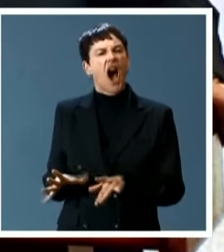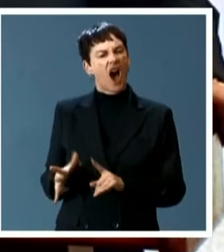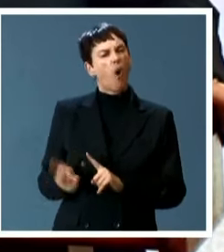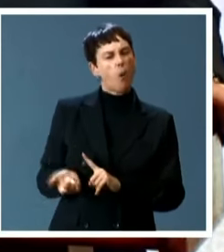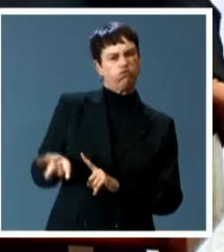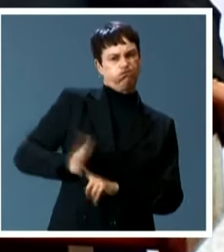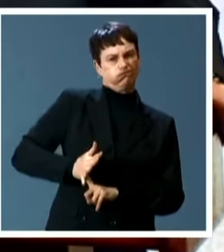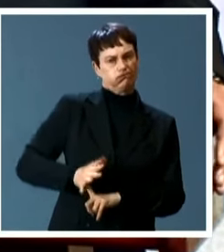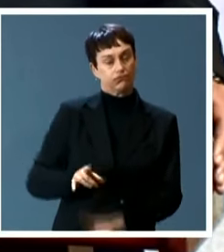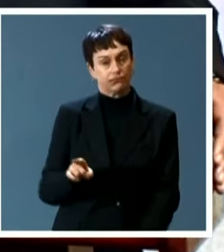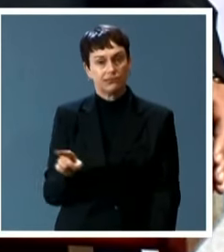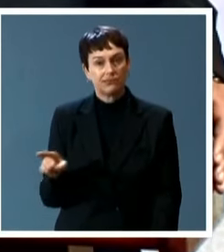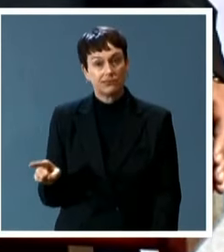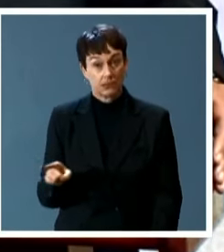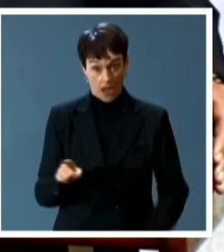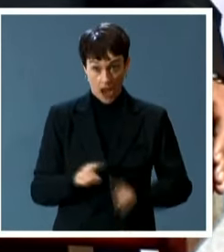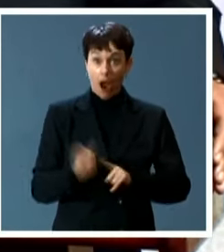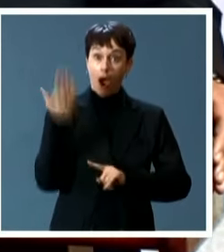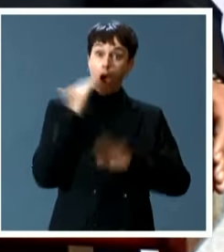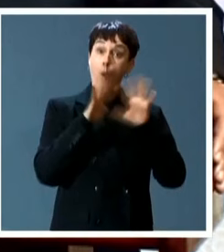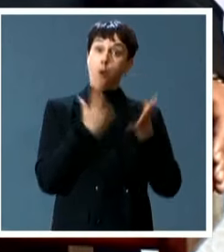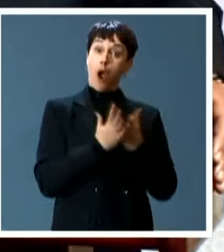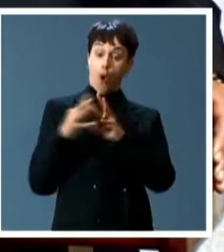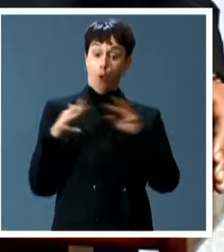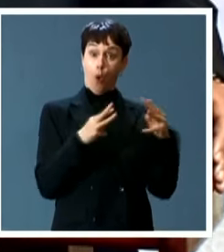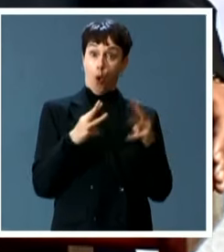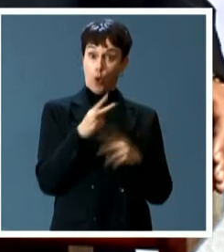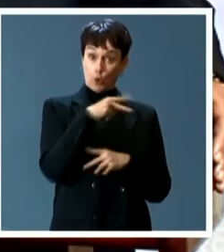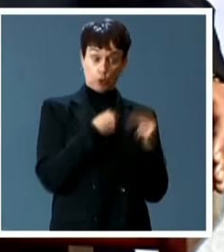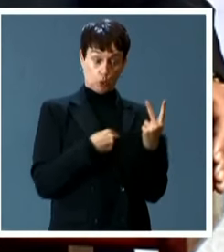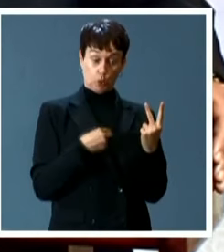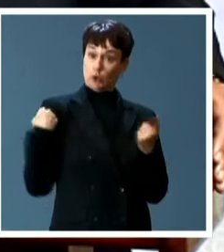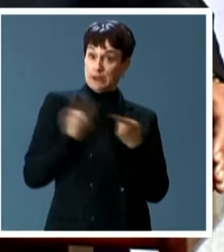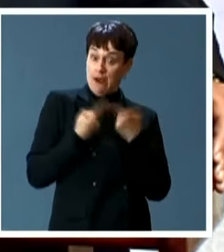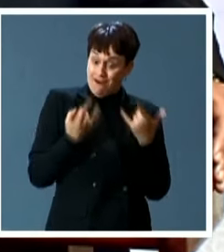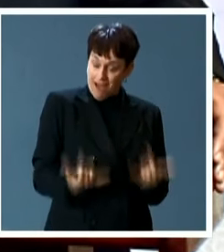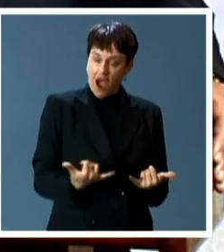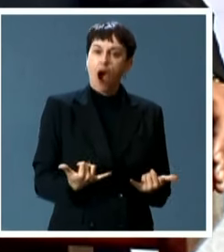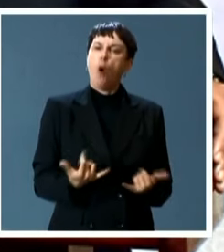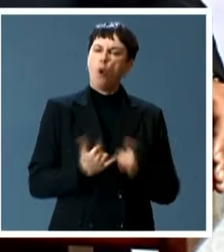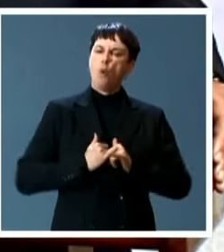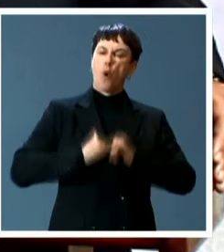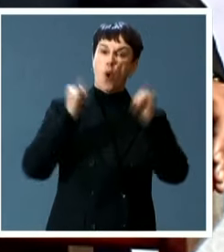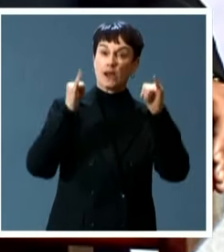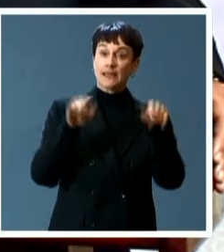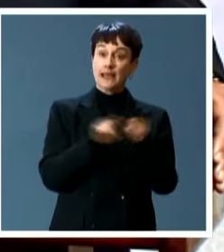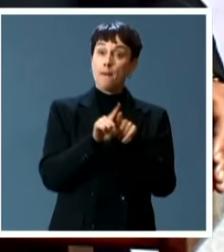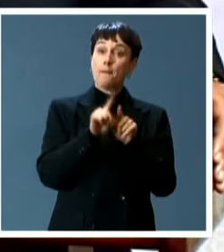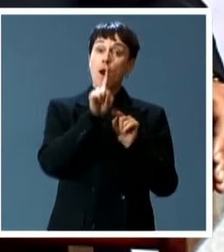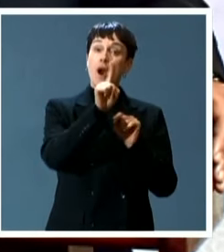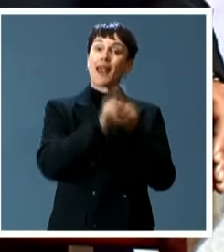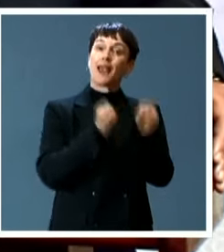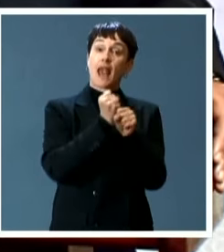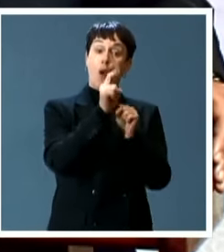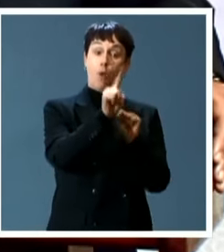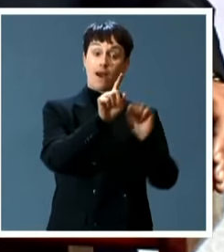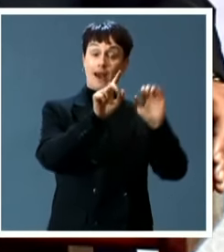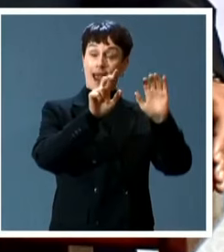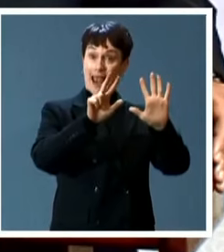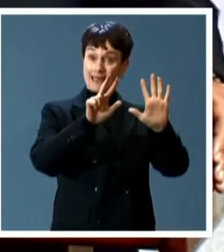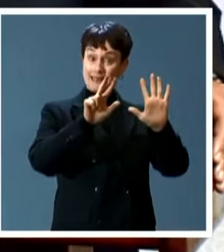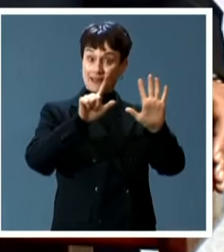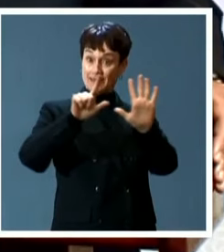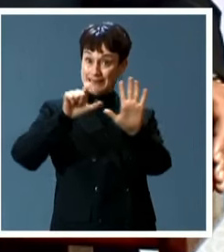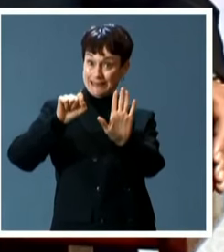recession since World War II and the broadest collapse in incomes since 1870. 100